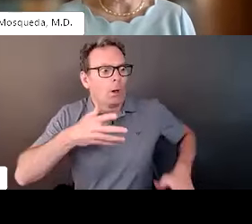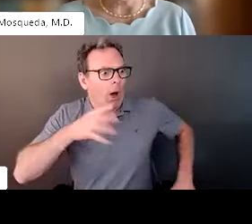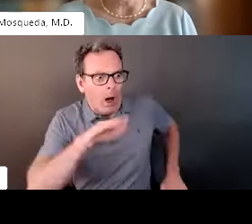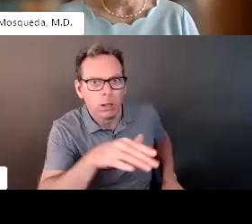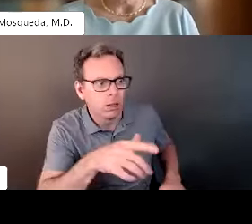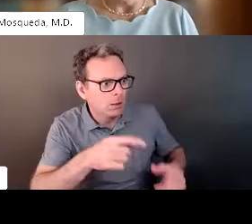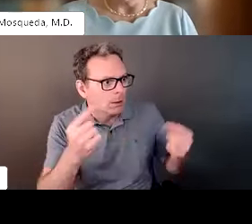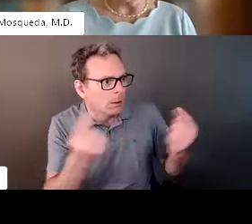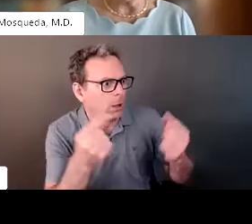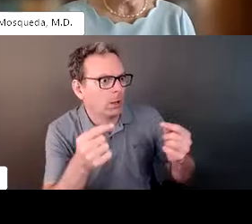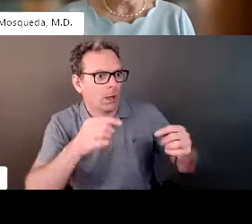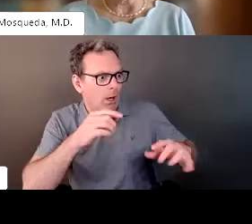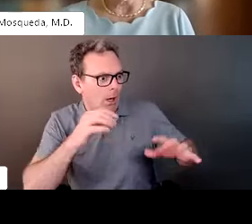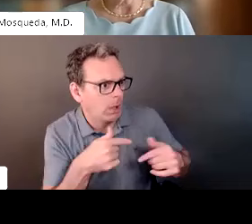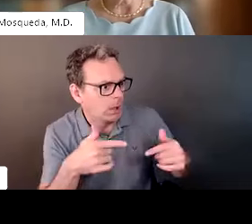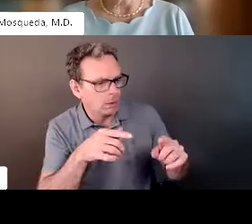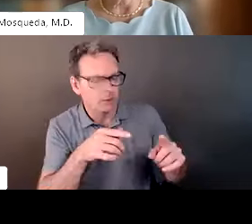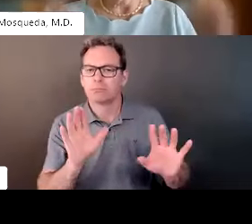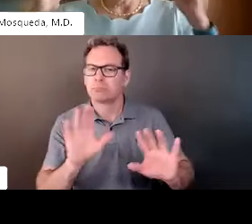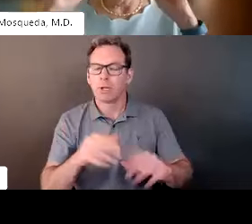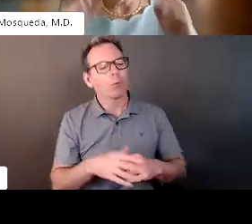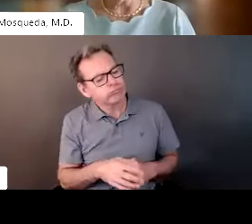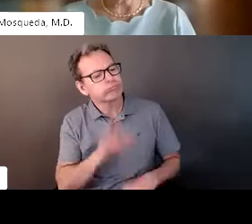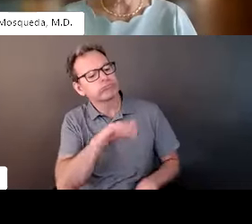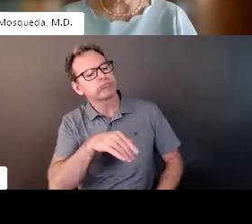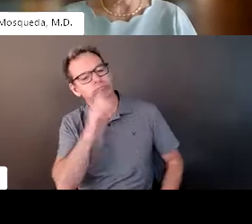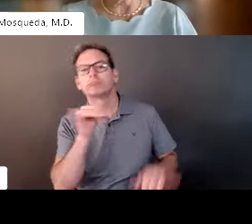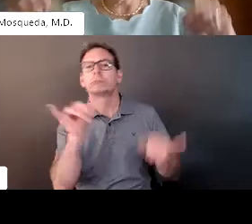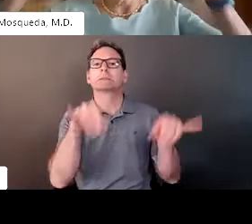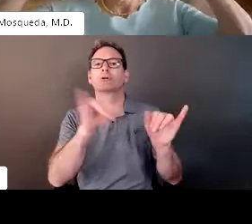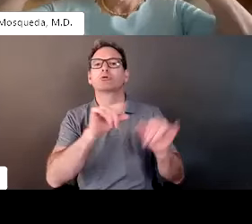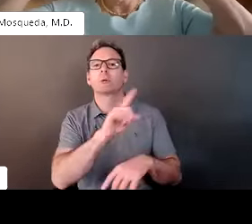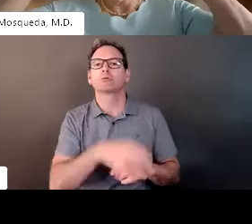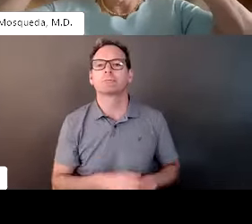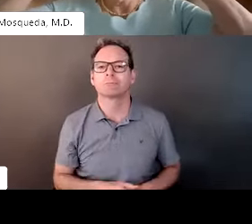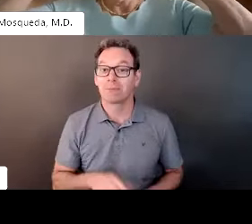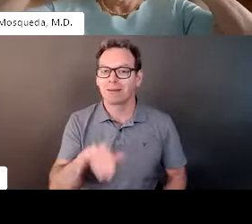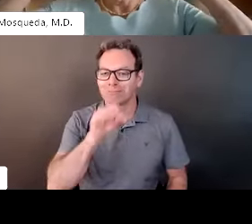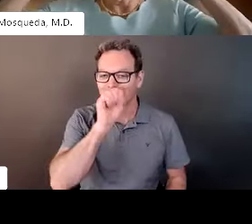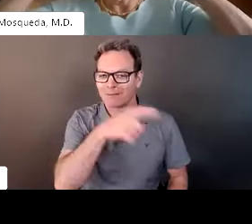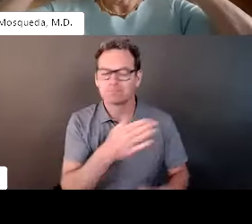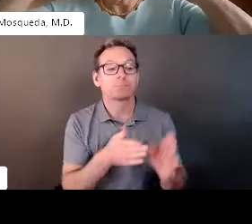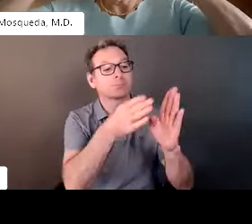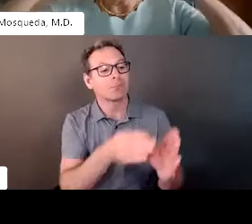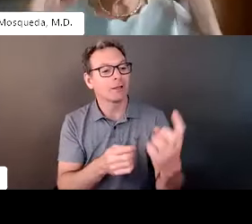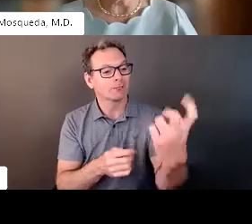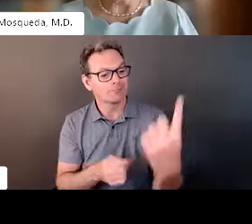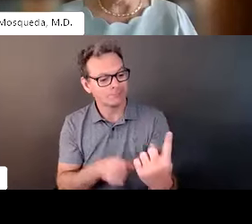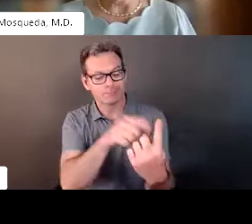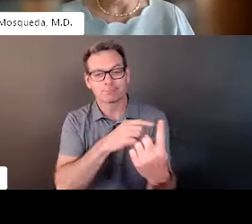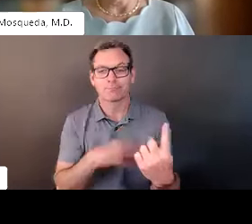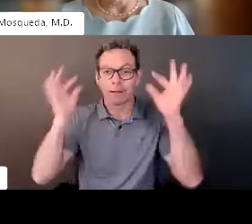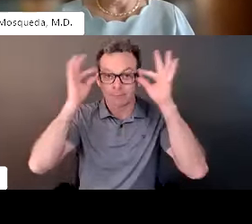we ask. So sitting down at eye level, their hearing aids are in, their glasses